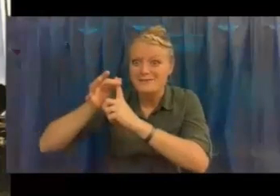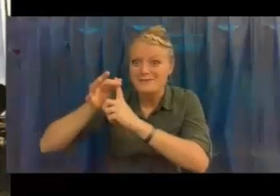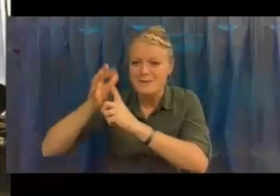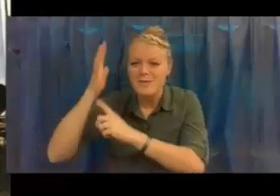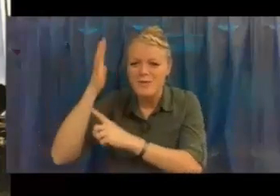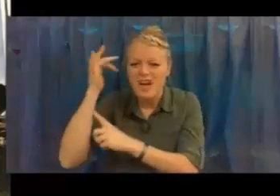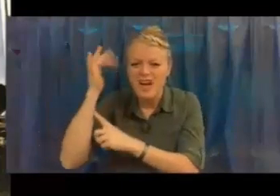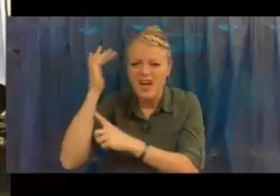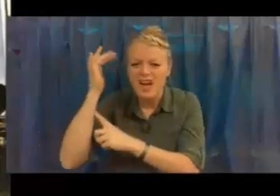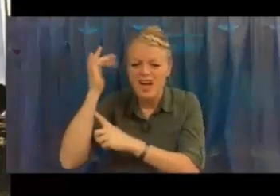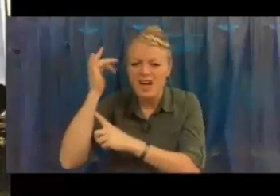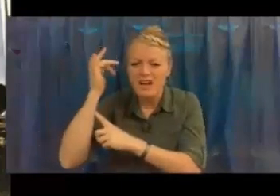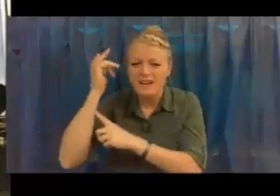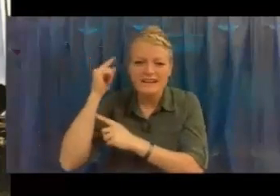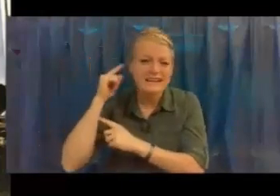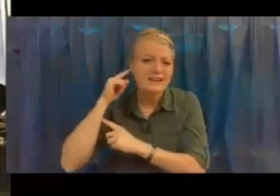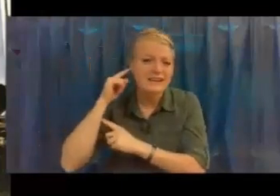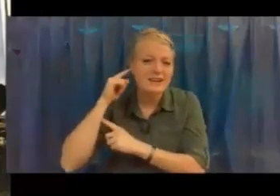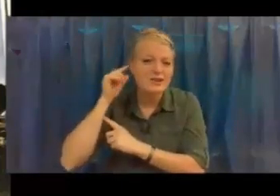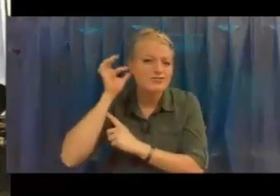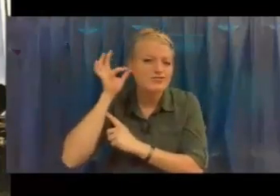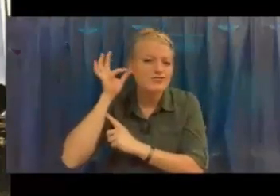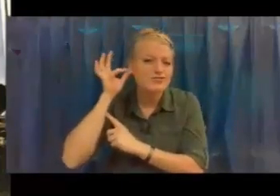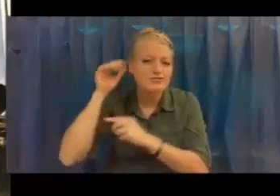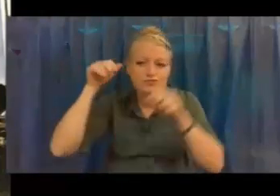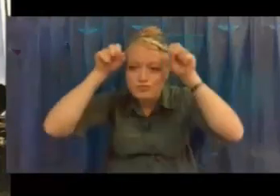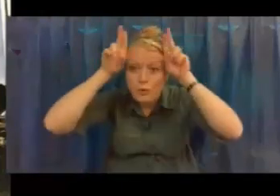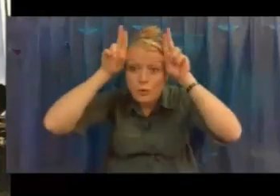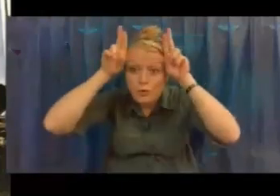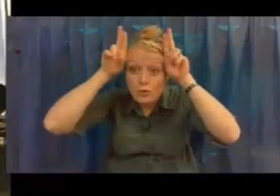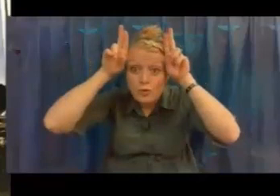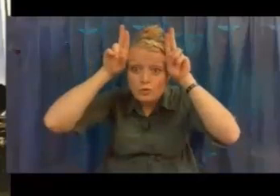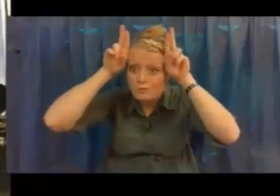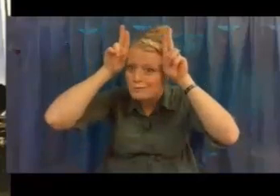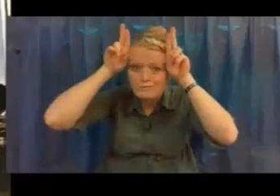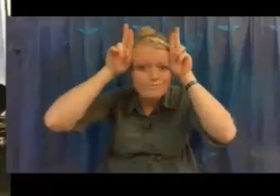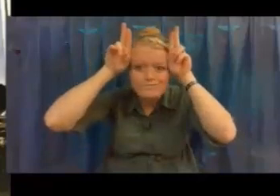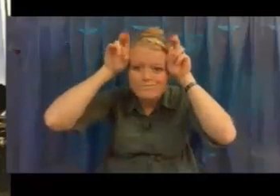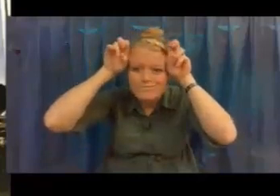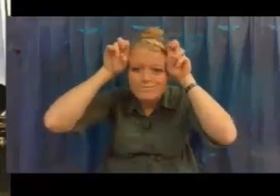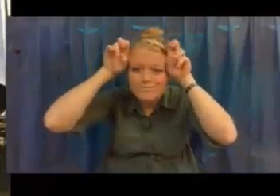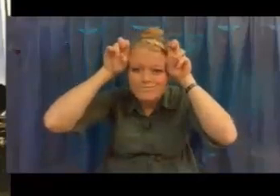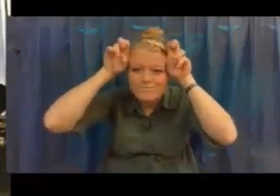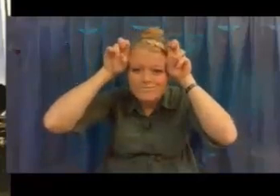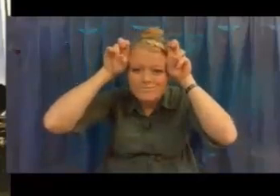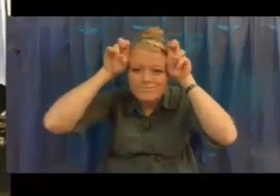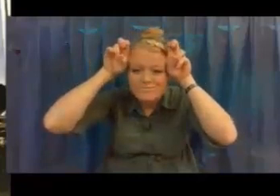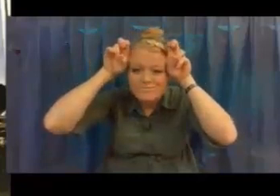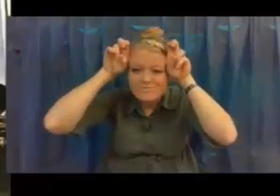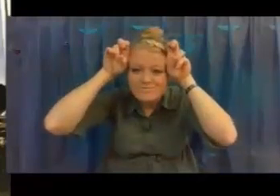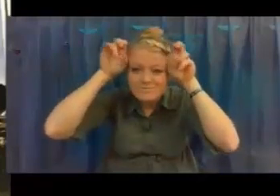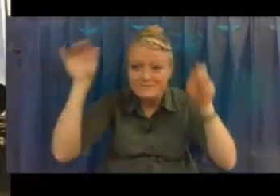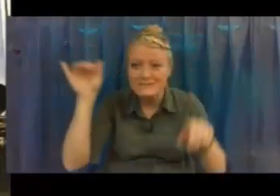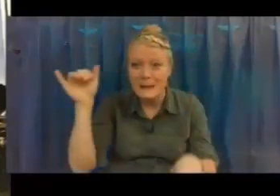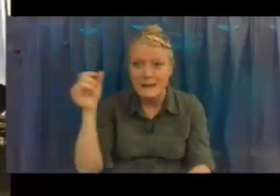This cat is very special. Why? Because the ears stick straight